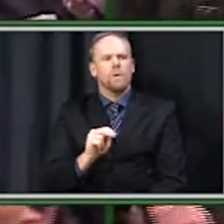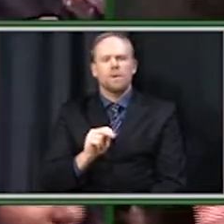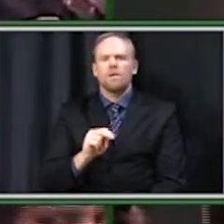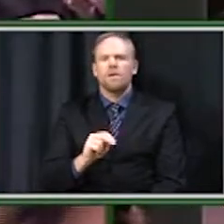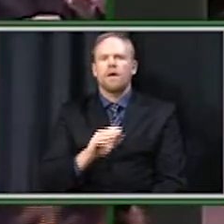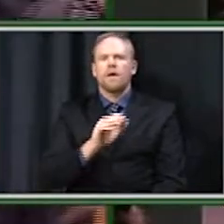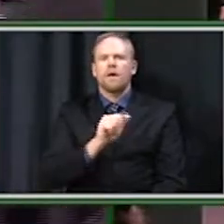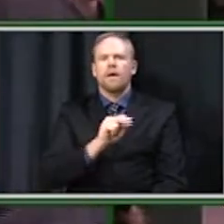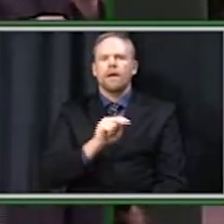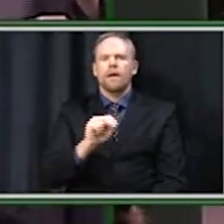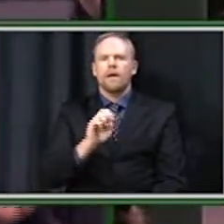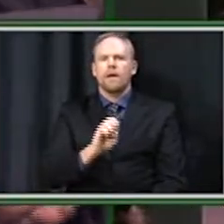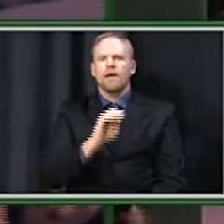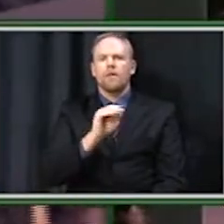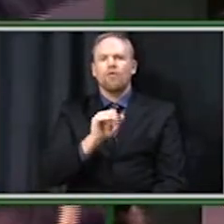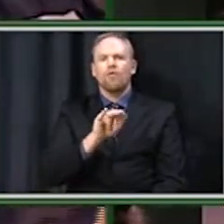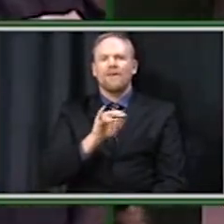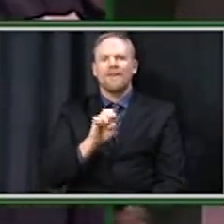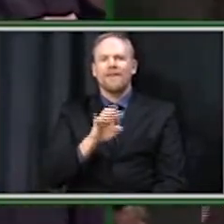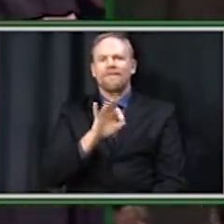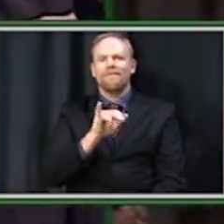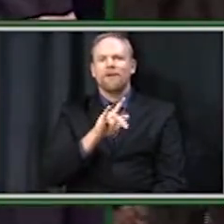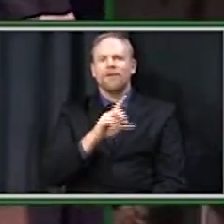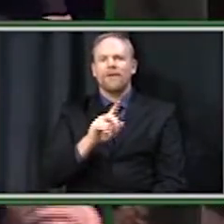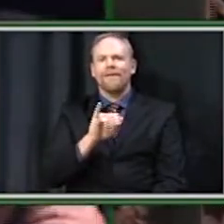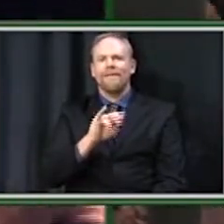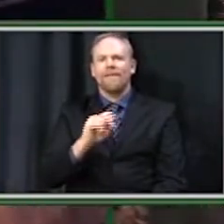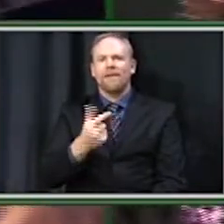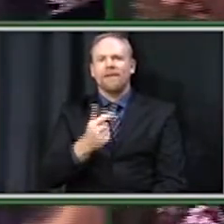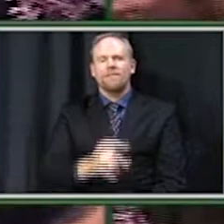Anne Marie Fielding.